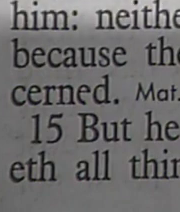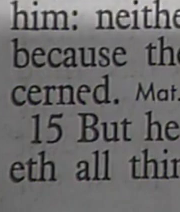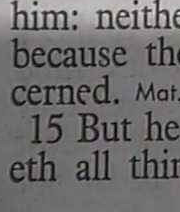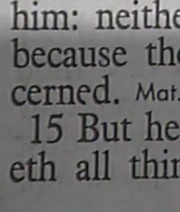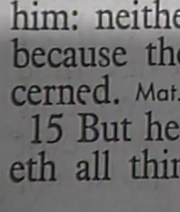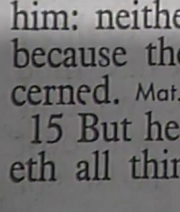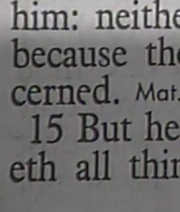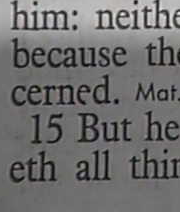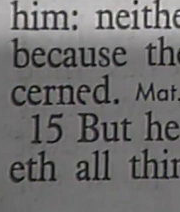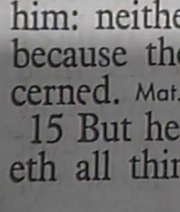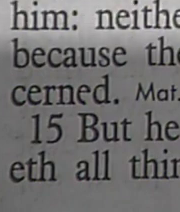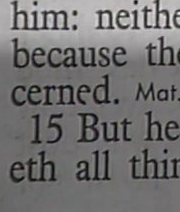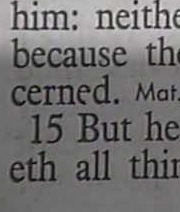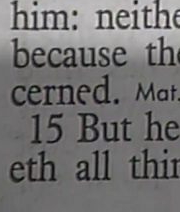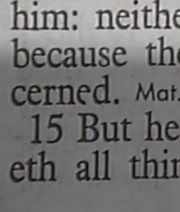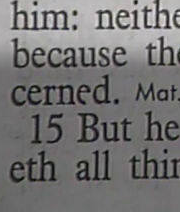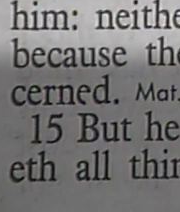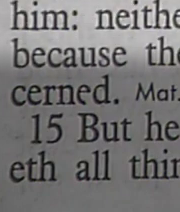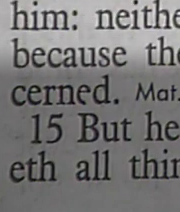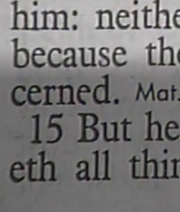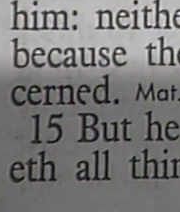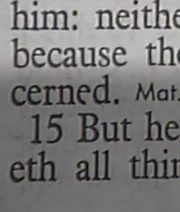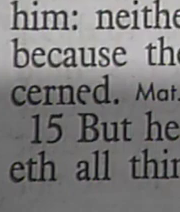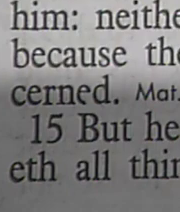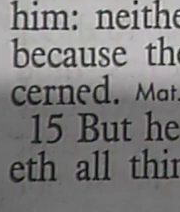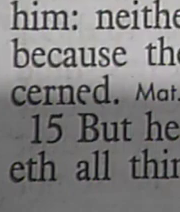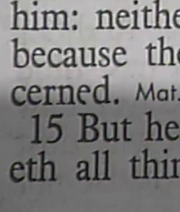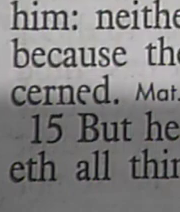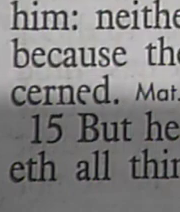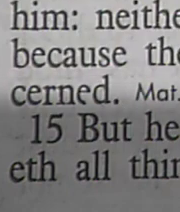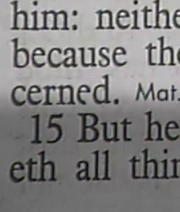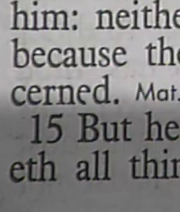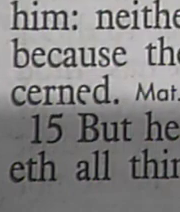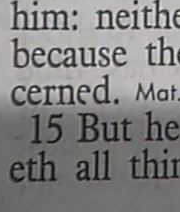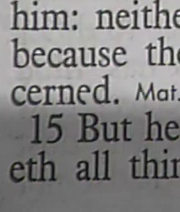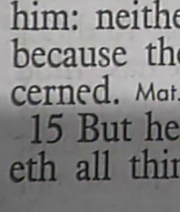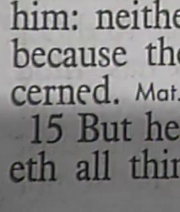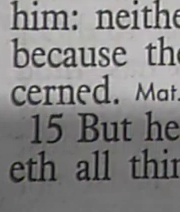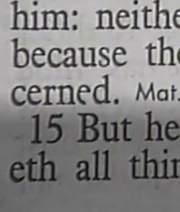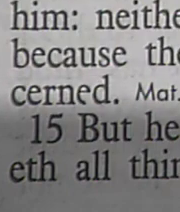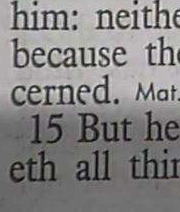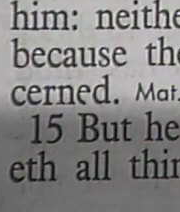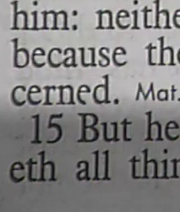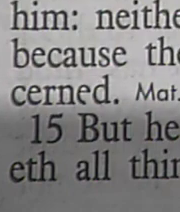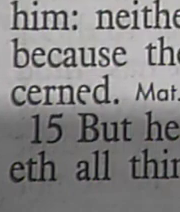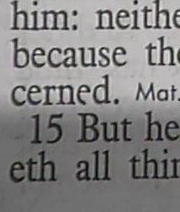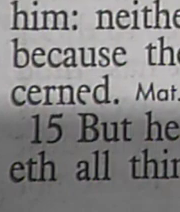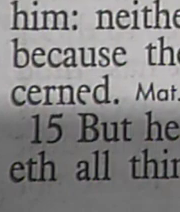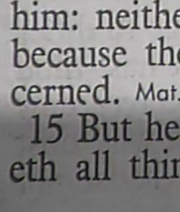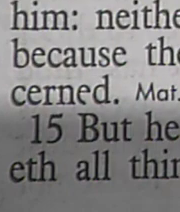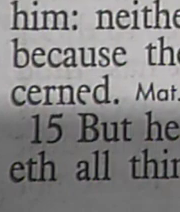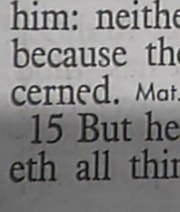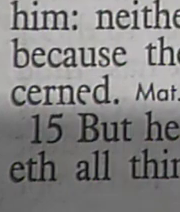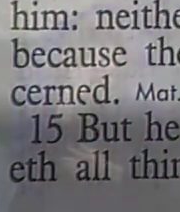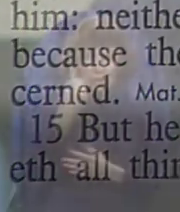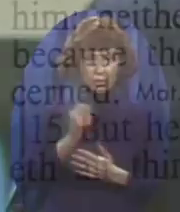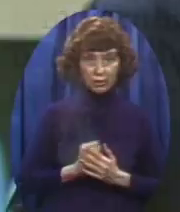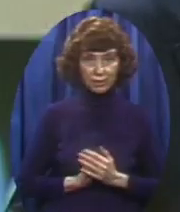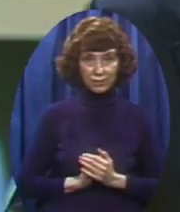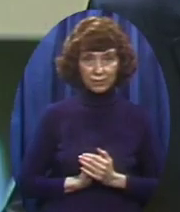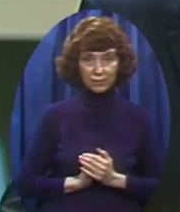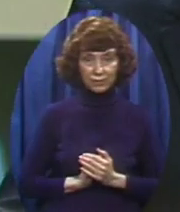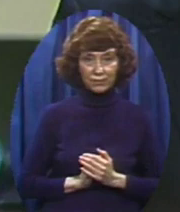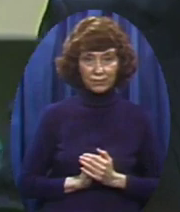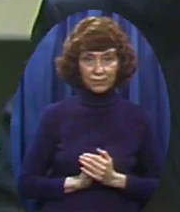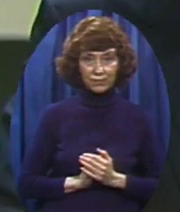God, for they are foolishness unto him, neither can he know them, because they are spiritually discerned.